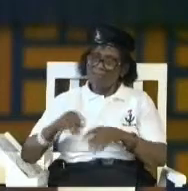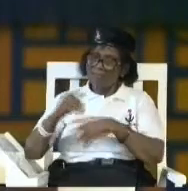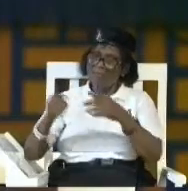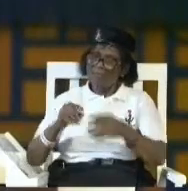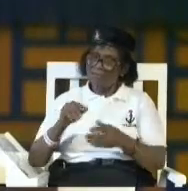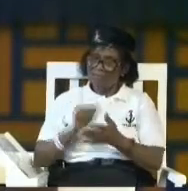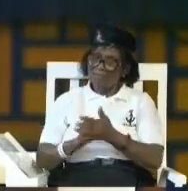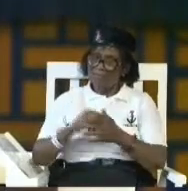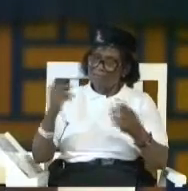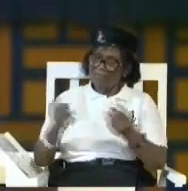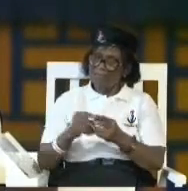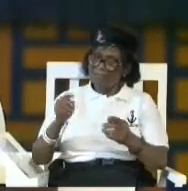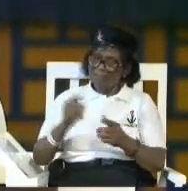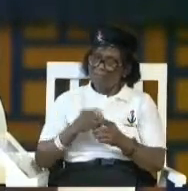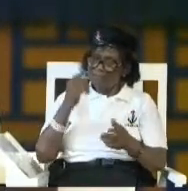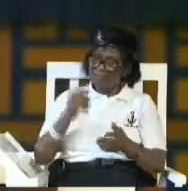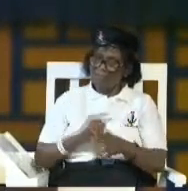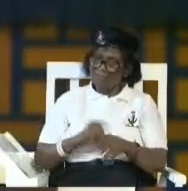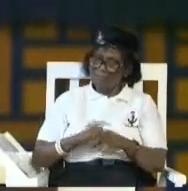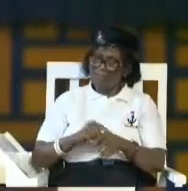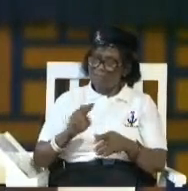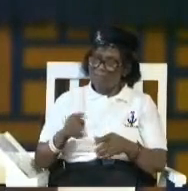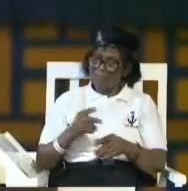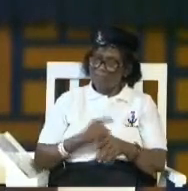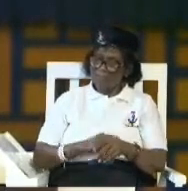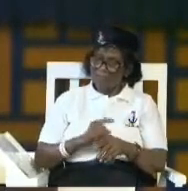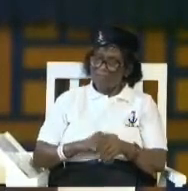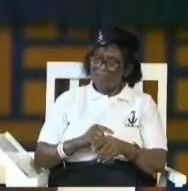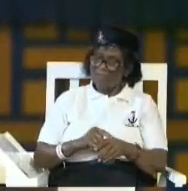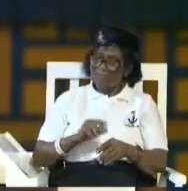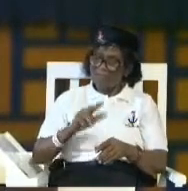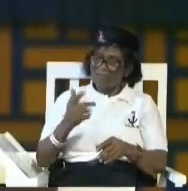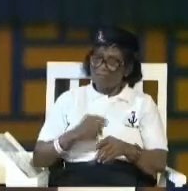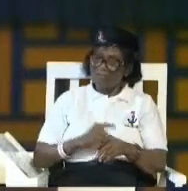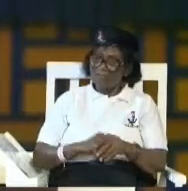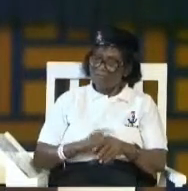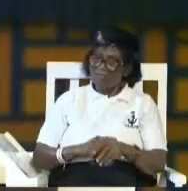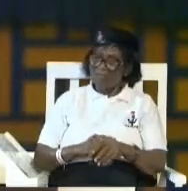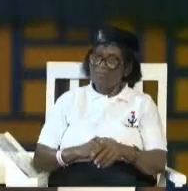First time, second time, third time, accurately.